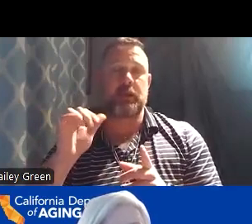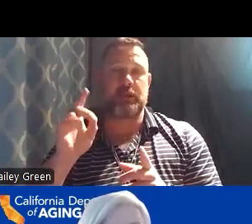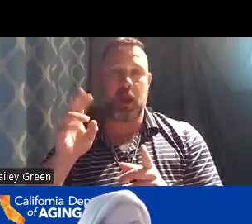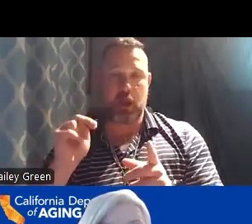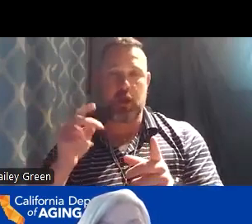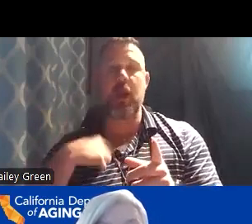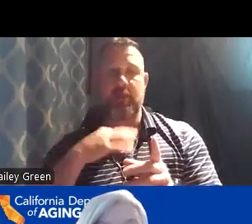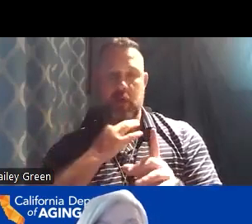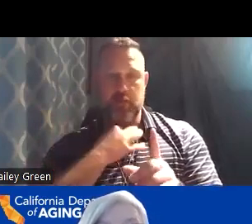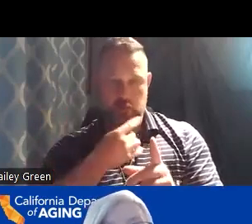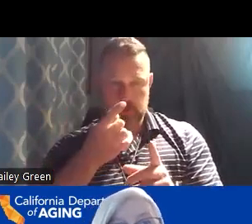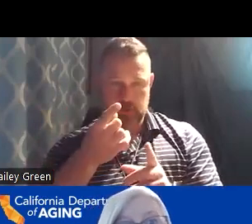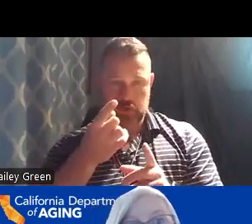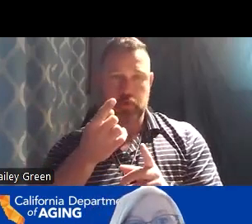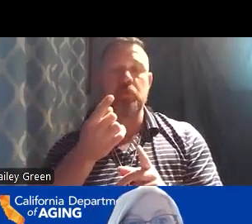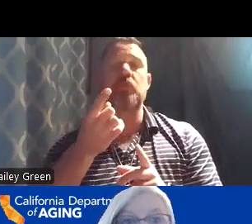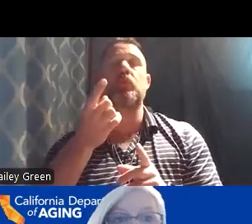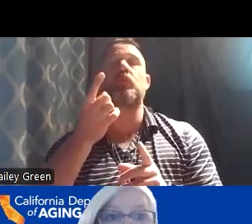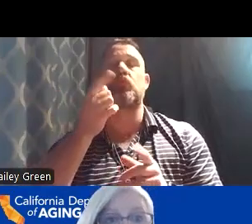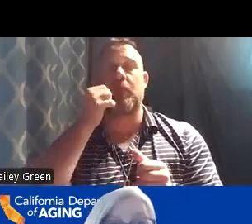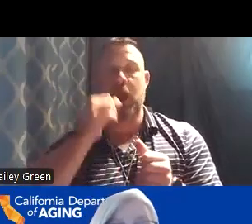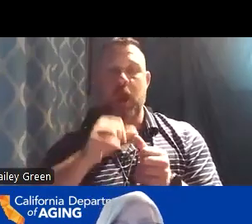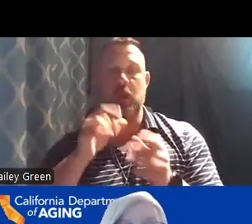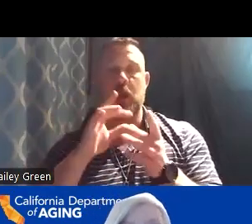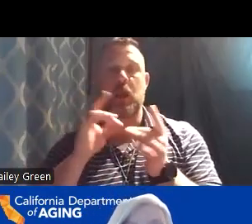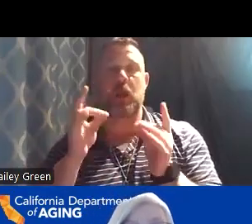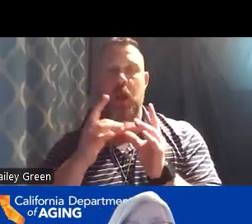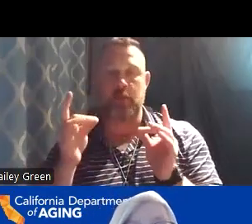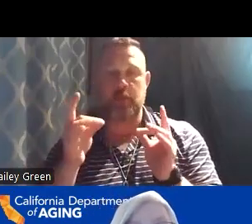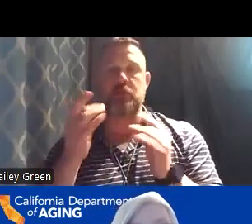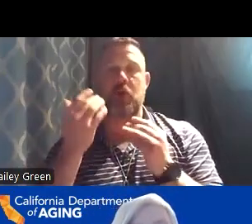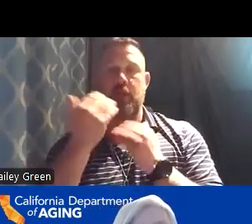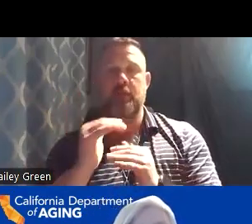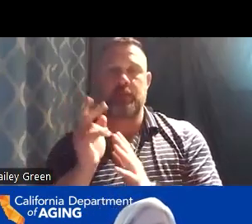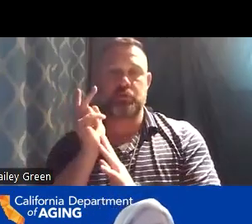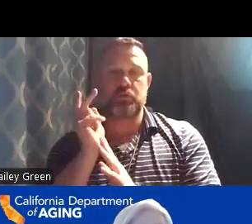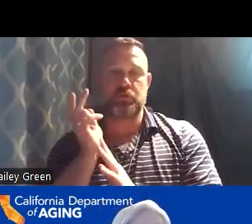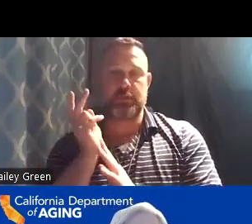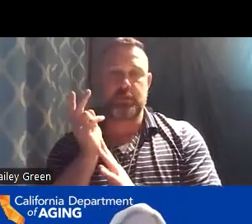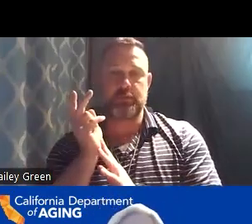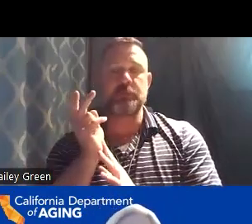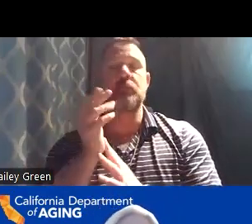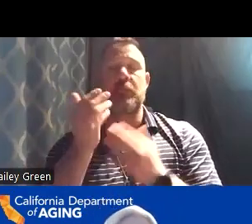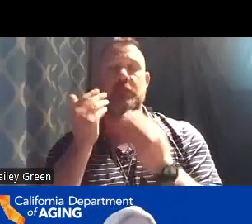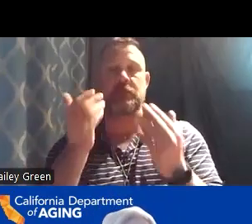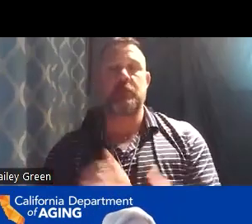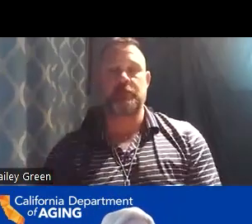your line. Want to remind comments are limited to 2 minutes. So please go ahead,